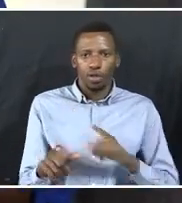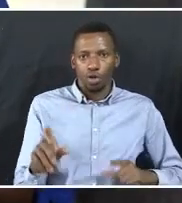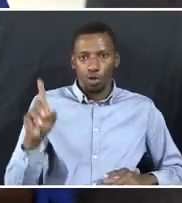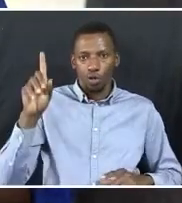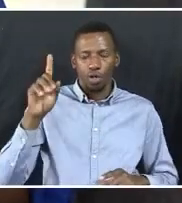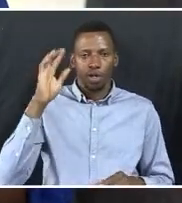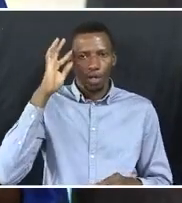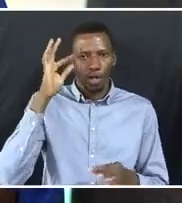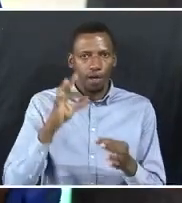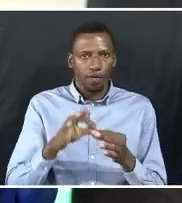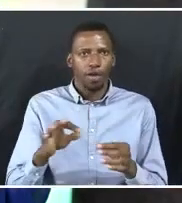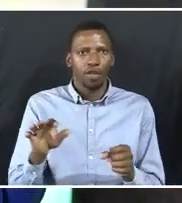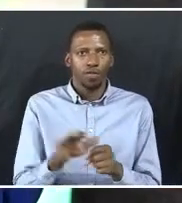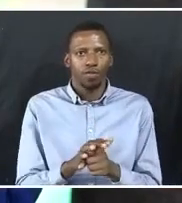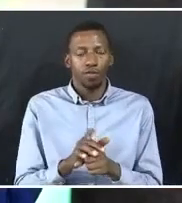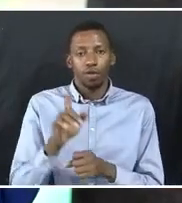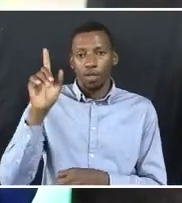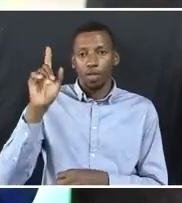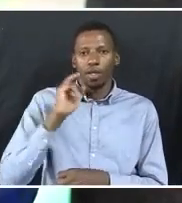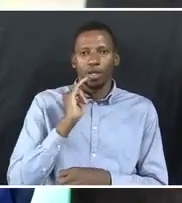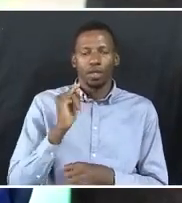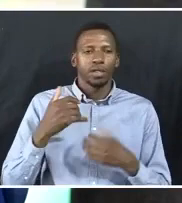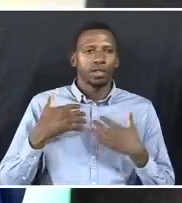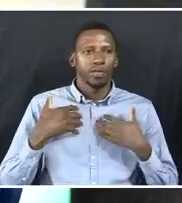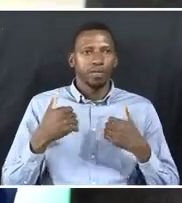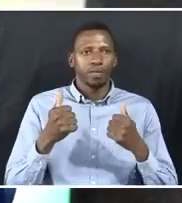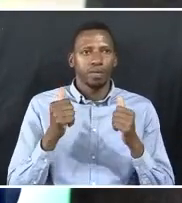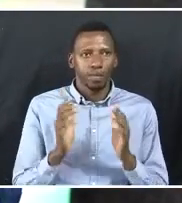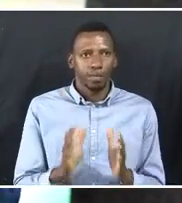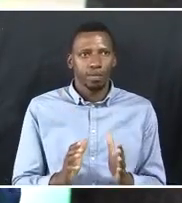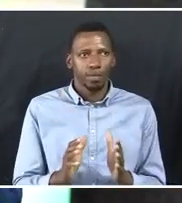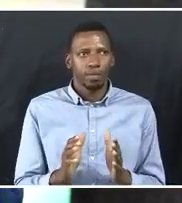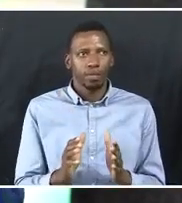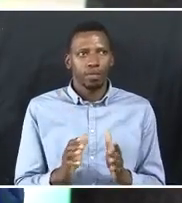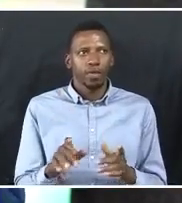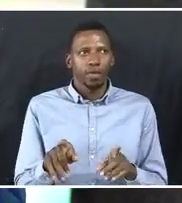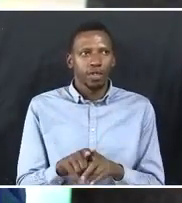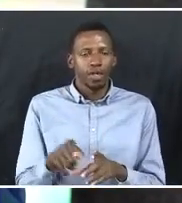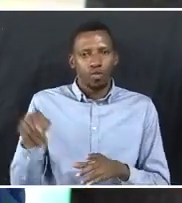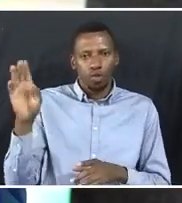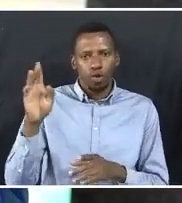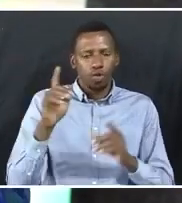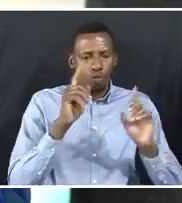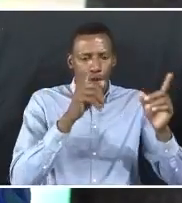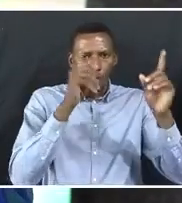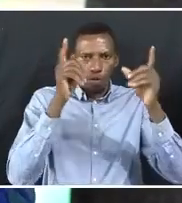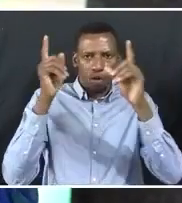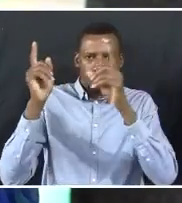faithful. He is a healer. And he still goes around healing